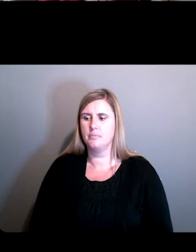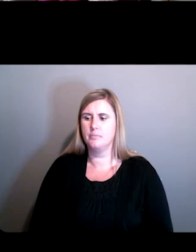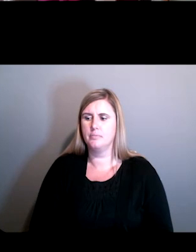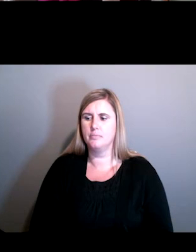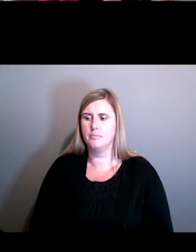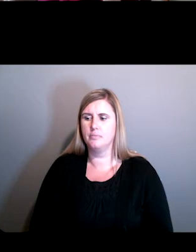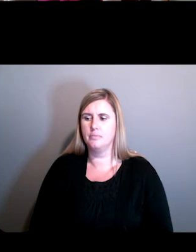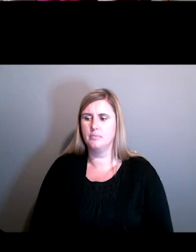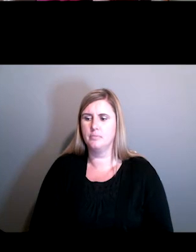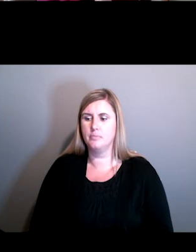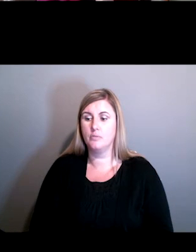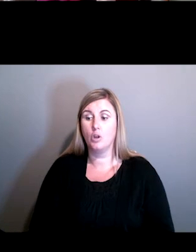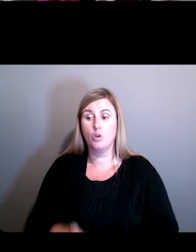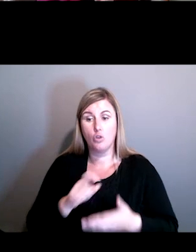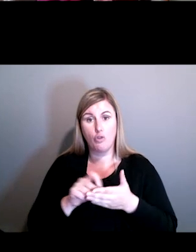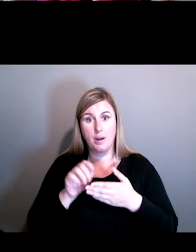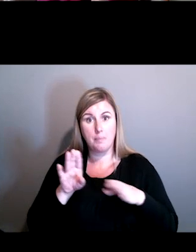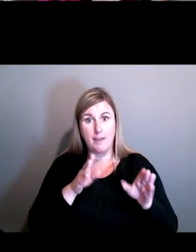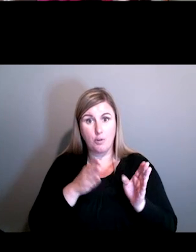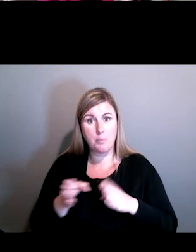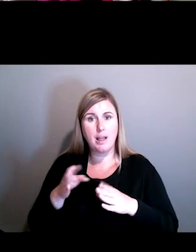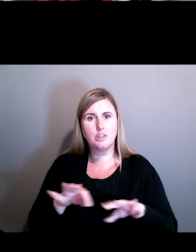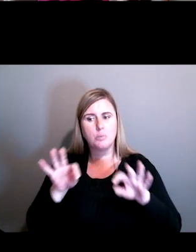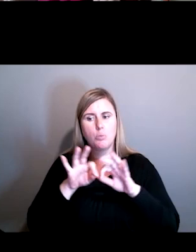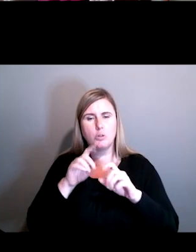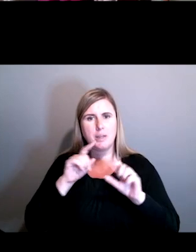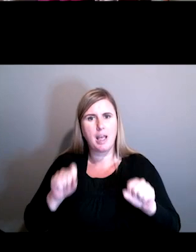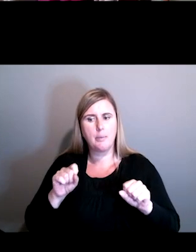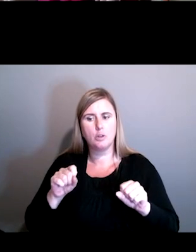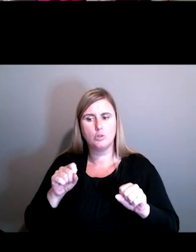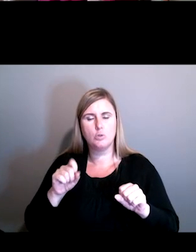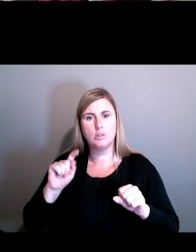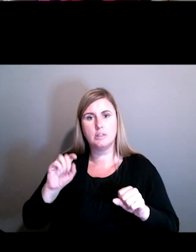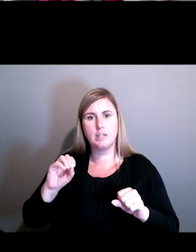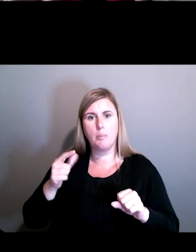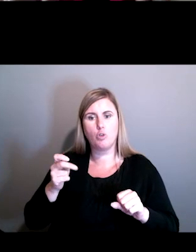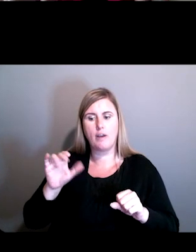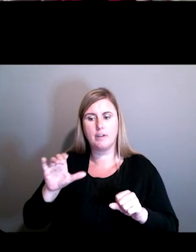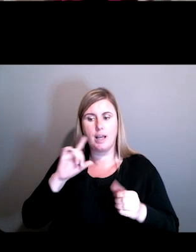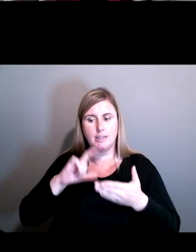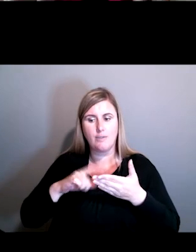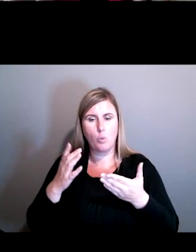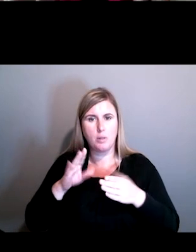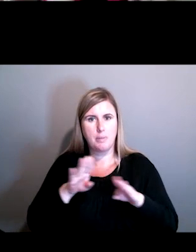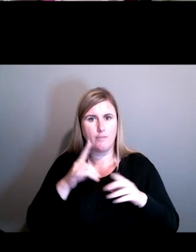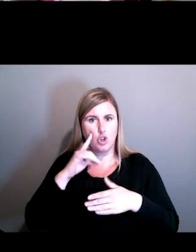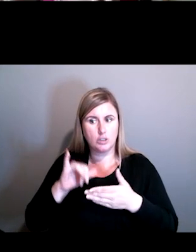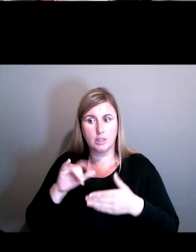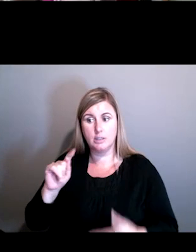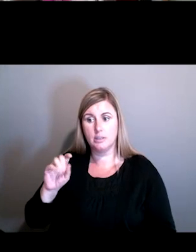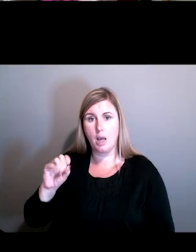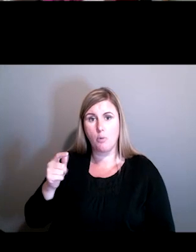So when writing a behavior plan, it is important to be able to topographically identify what the behavior looks like. So topographical is just what you